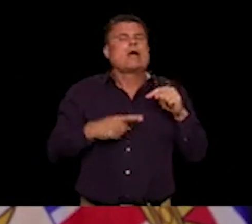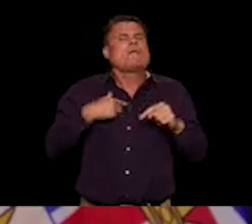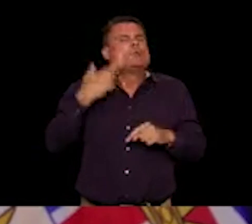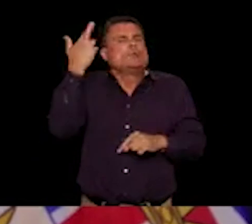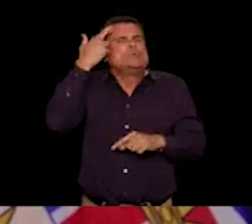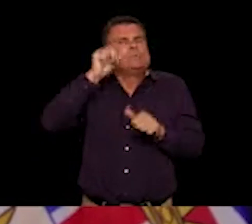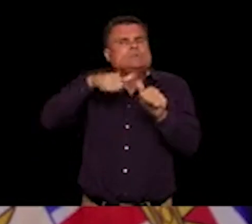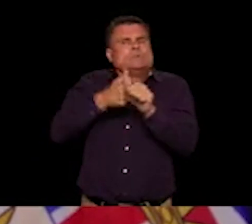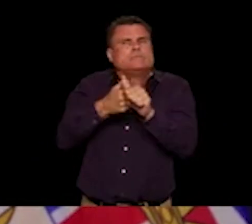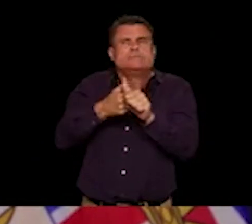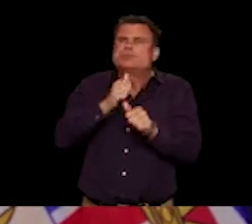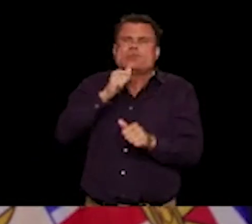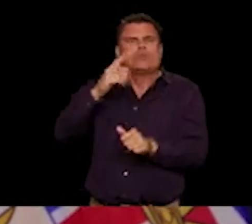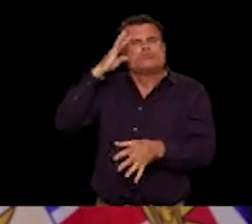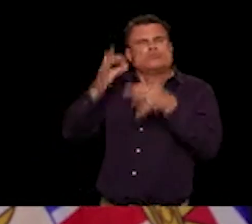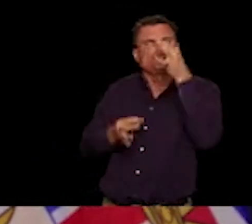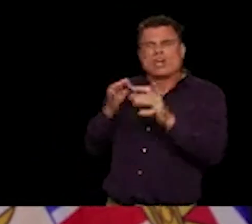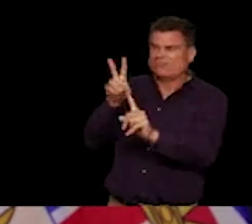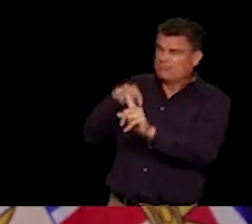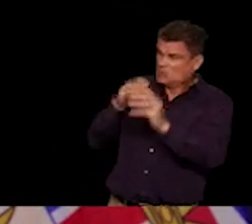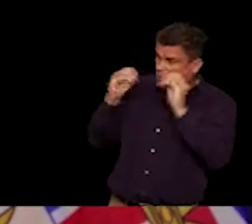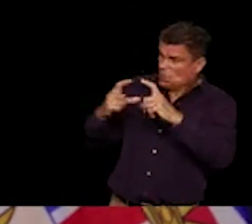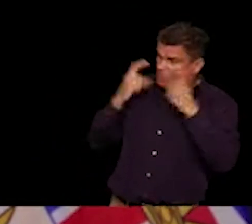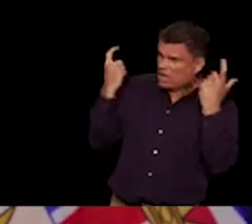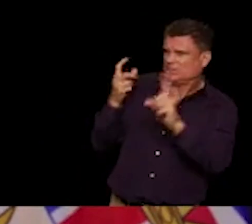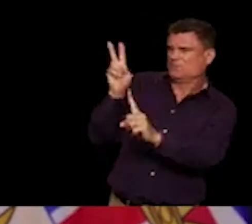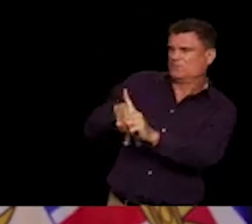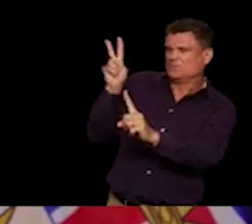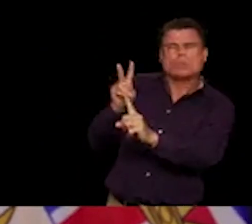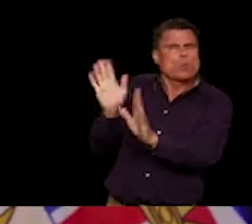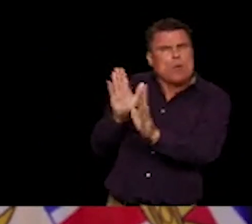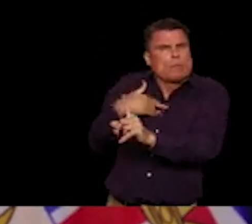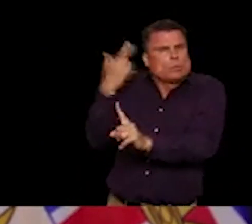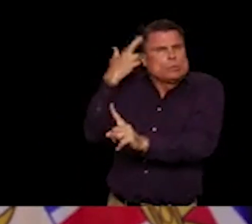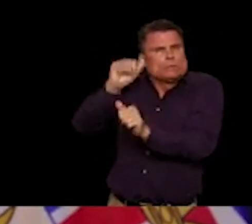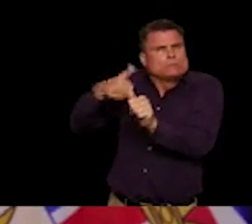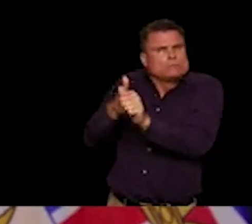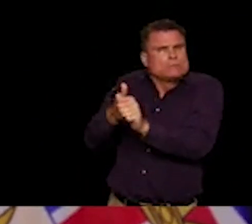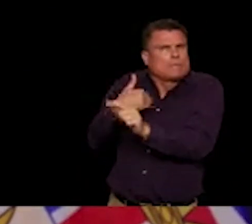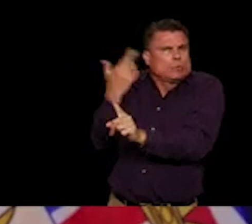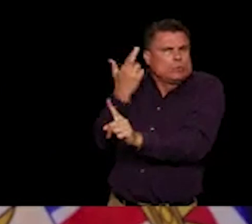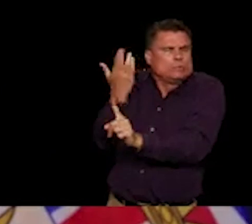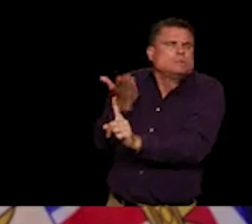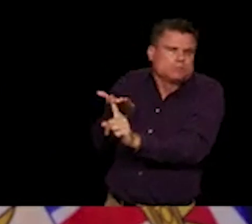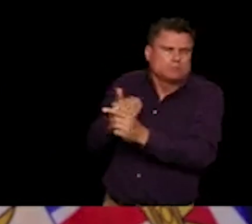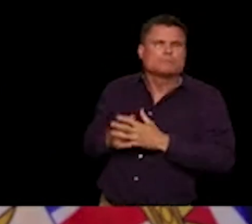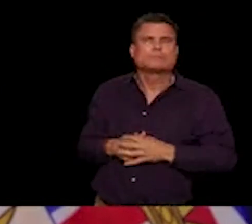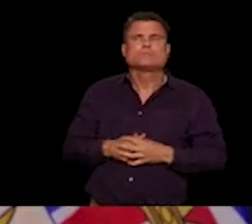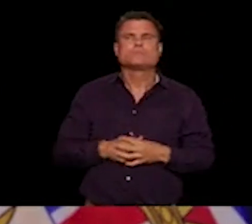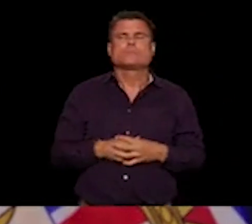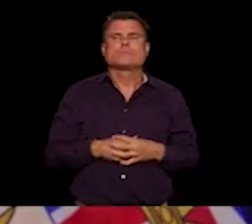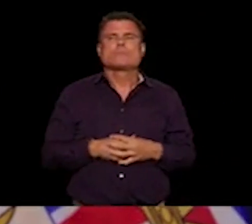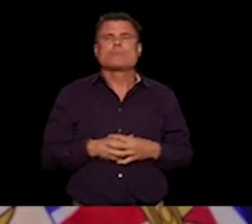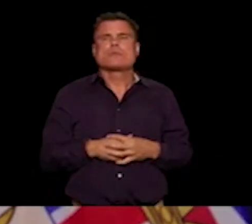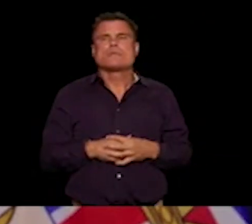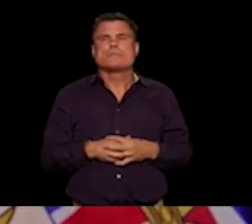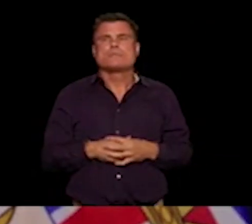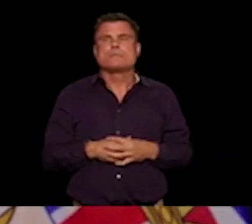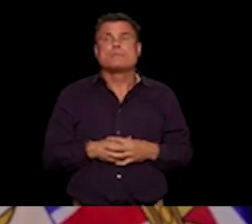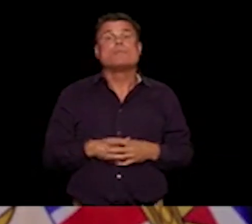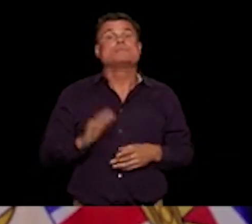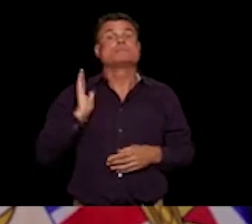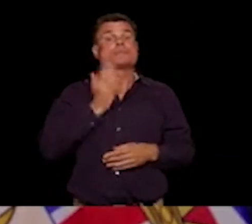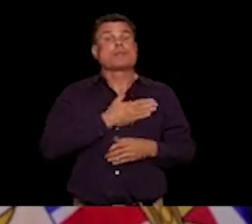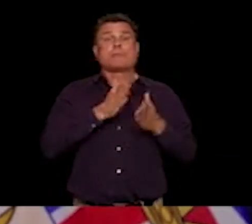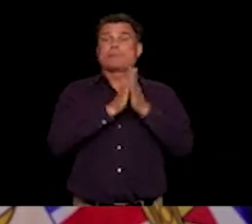and the care they need as well. I will also say that we are now, we are looking at where these transmission events are happening as part